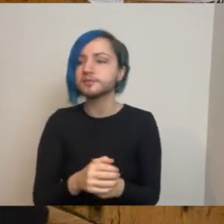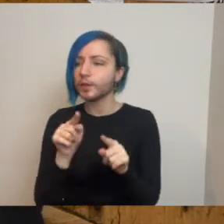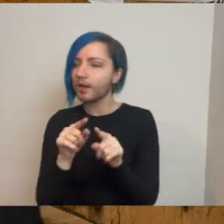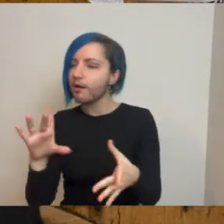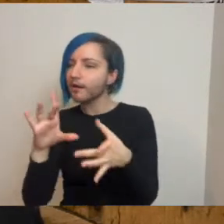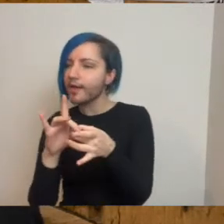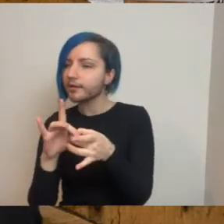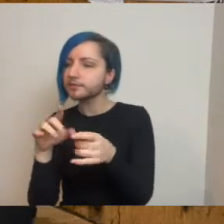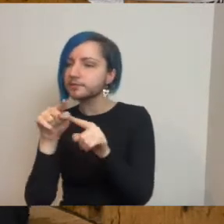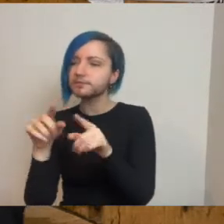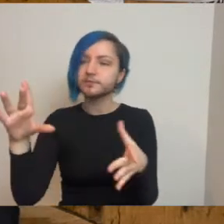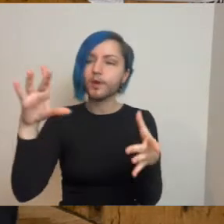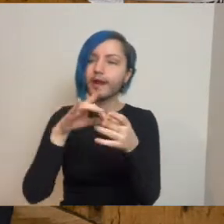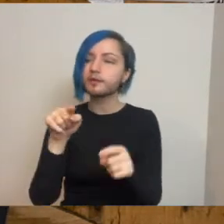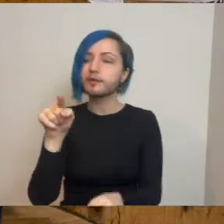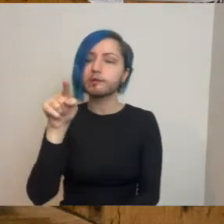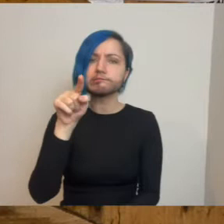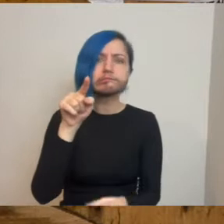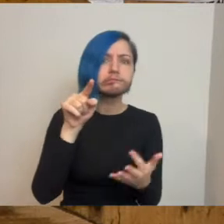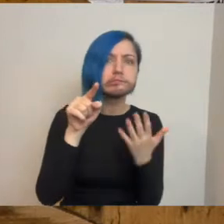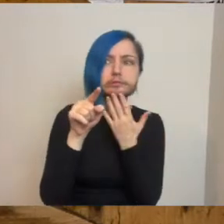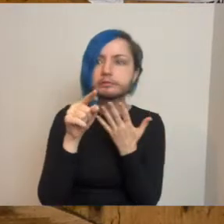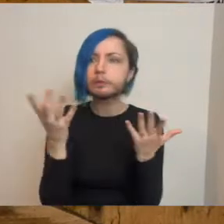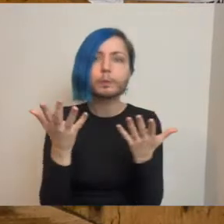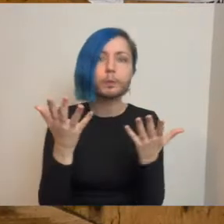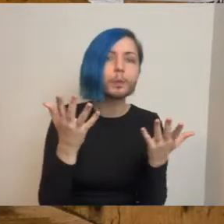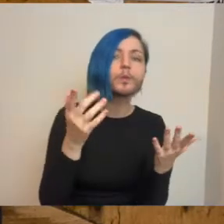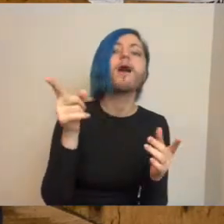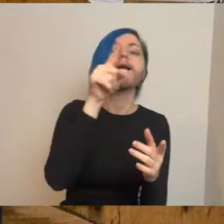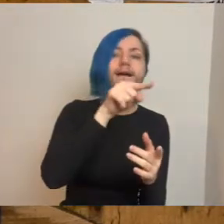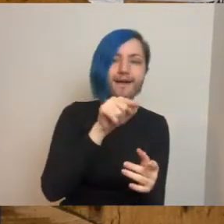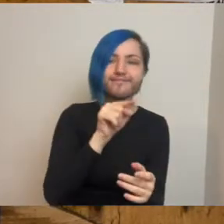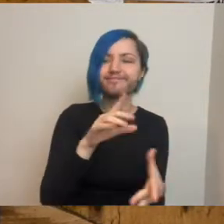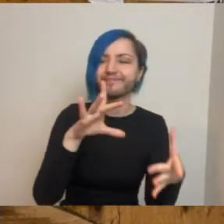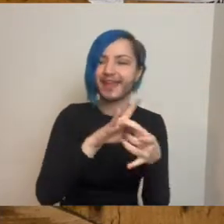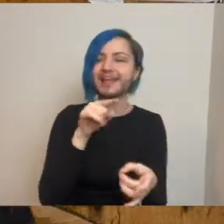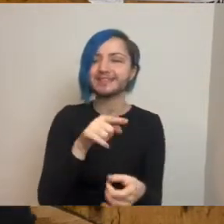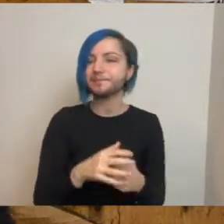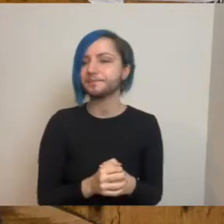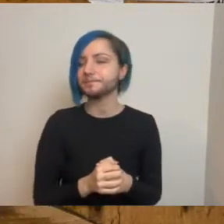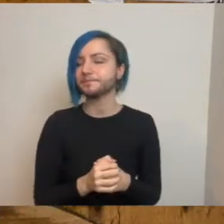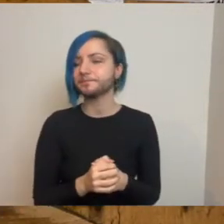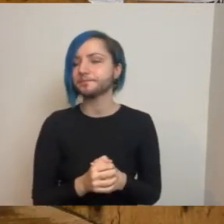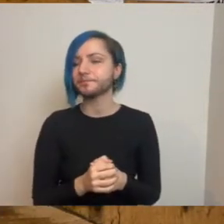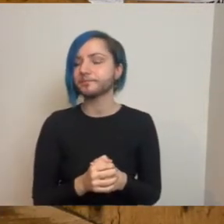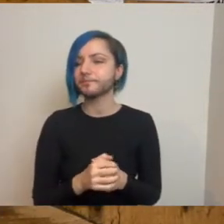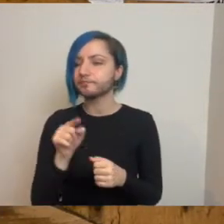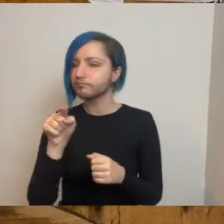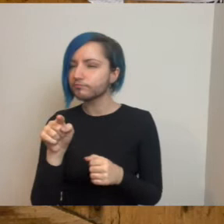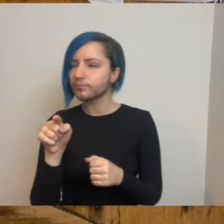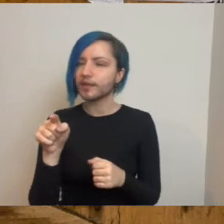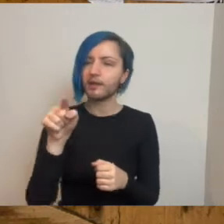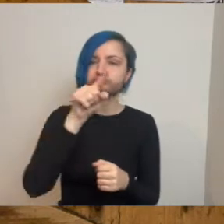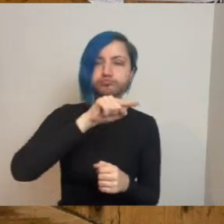connects to here. This one, oh no, there's nowhere for it to connect. Okay, now I found a place for it to connect. Here we've got